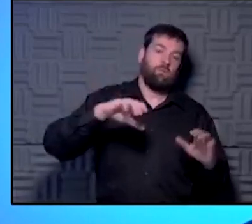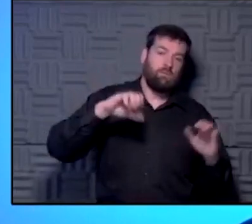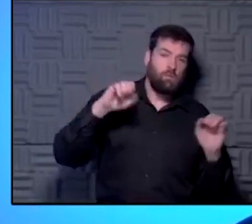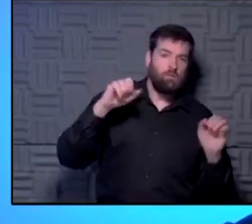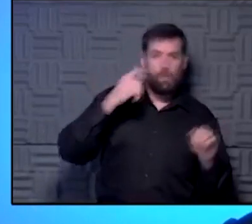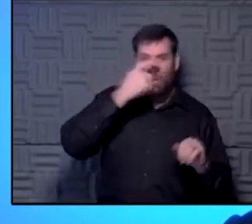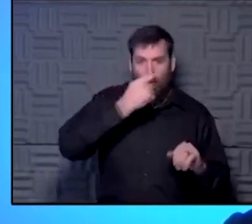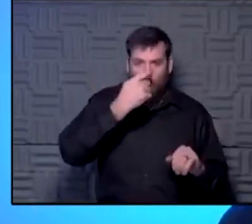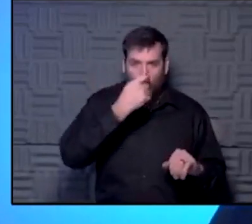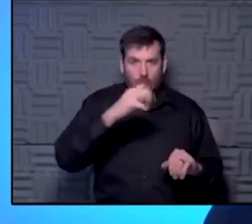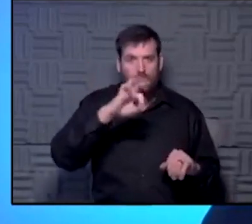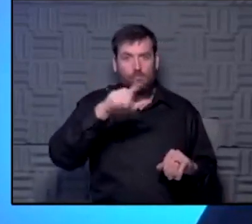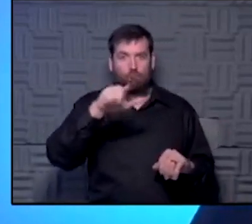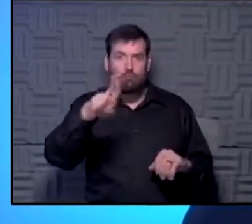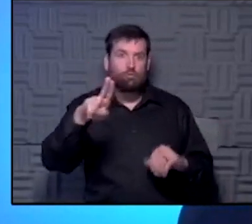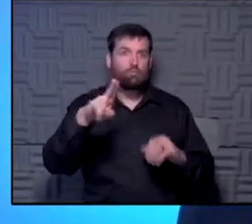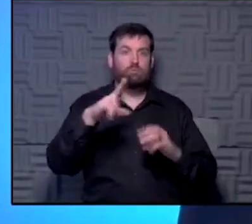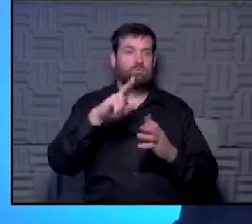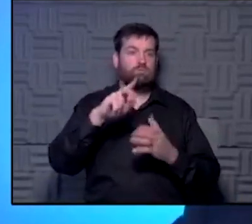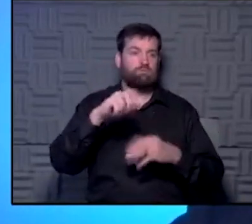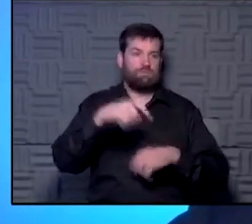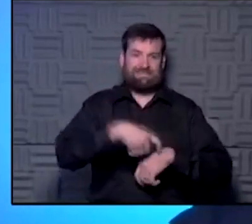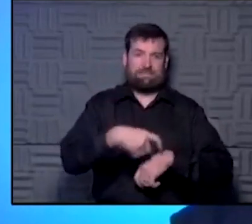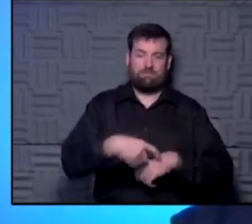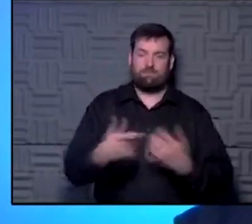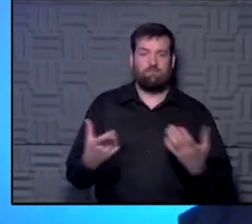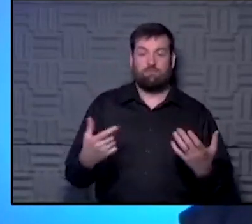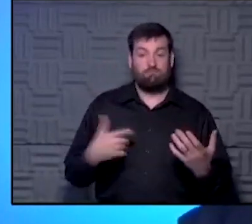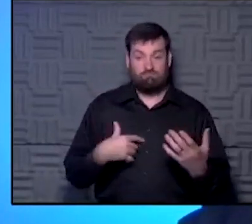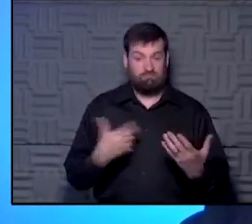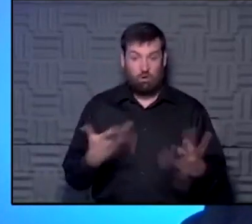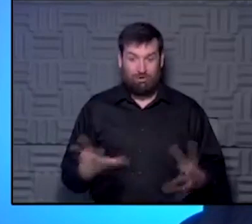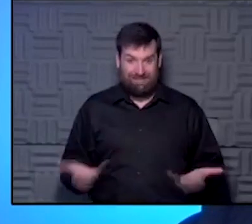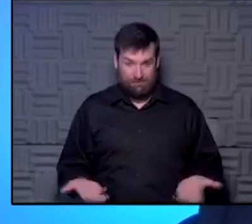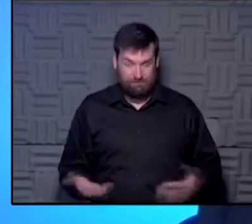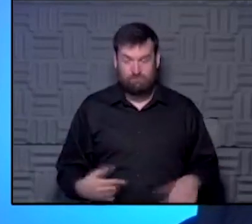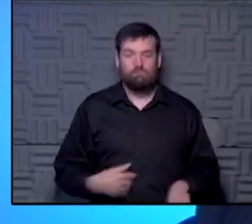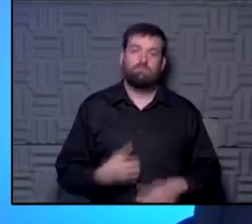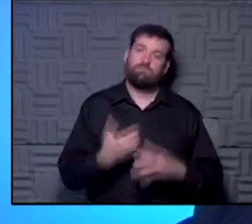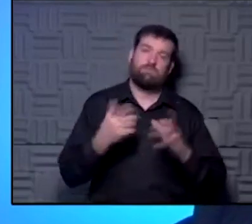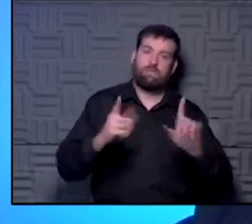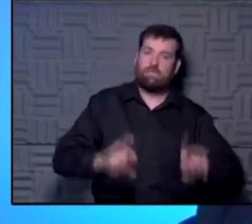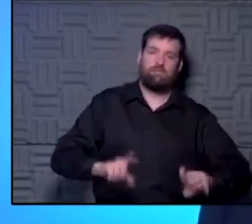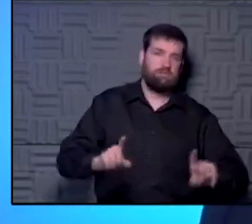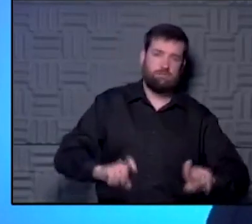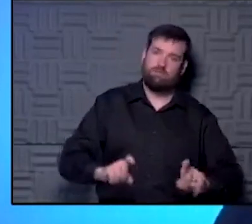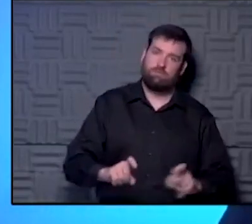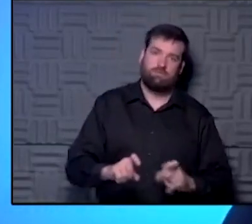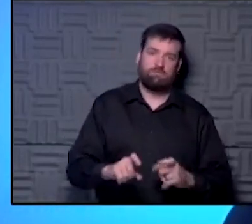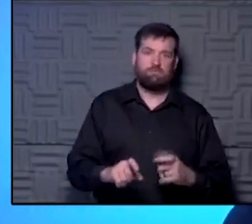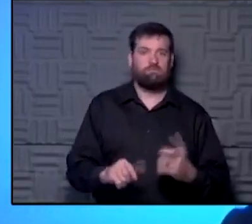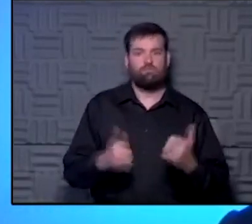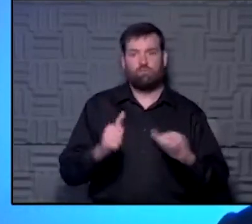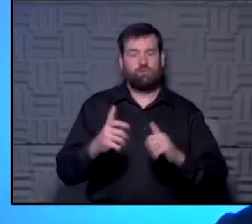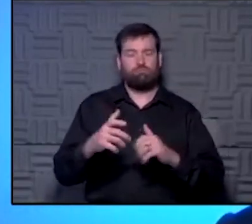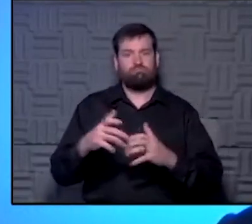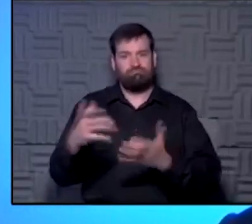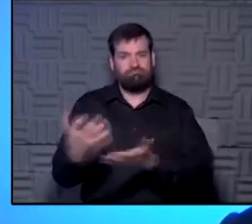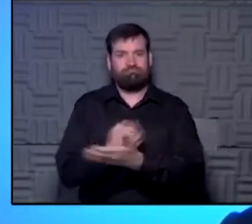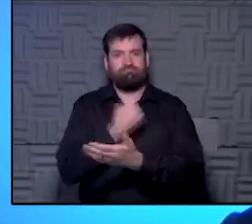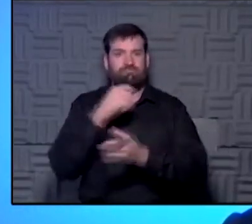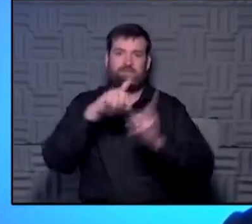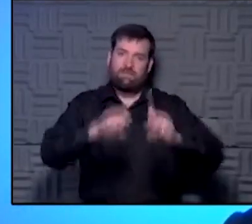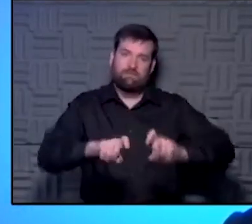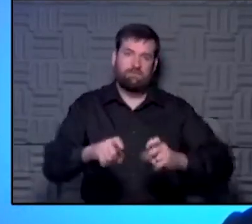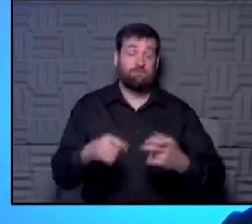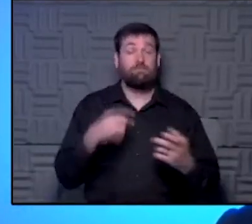maybe arguably already are at cold season, to get tested and find an opportunity to get a test. I